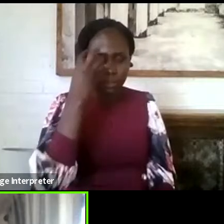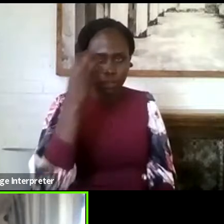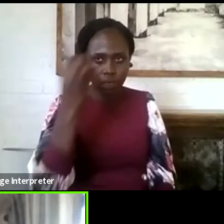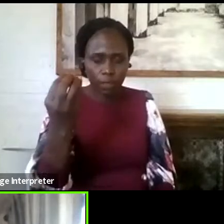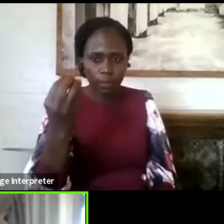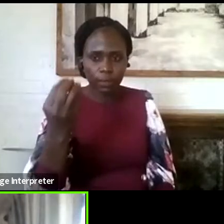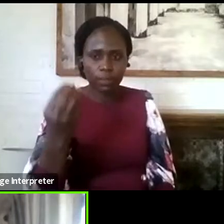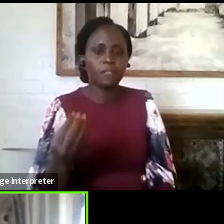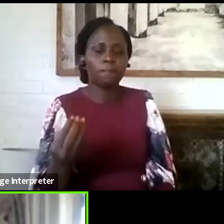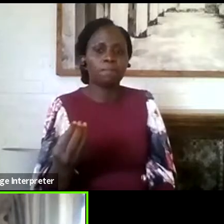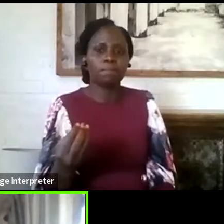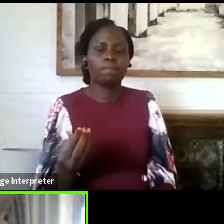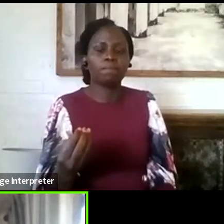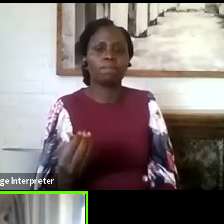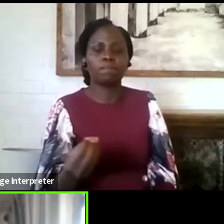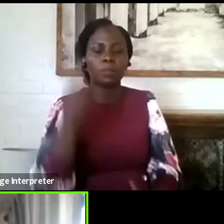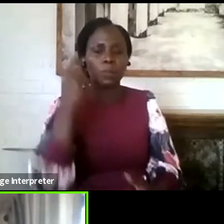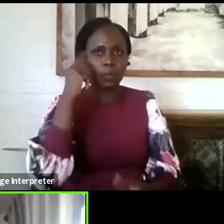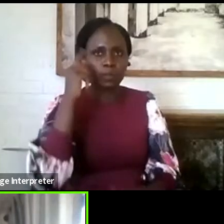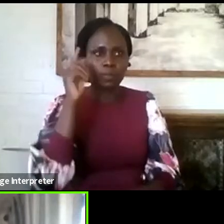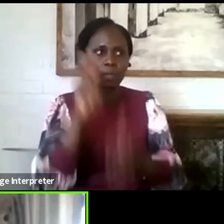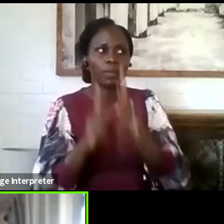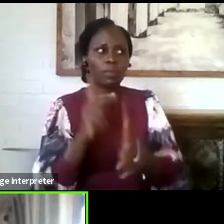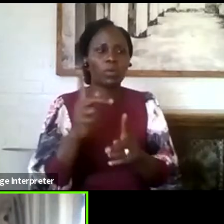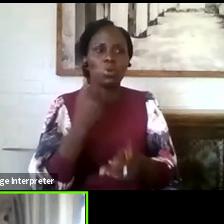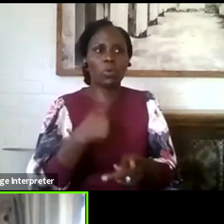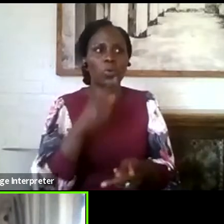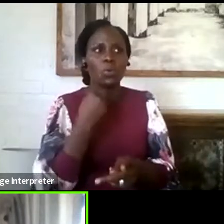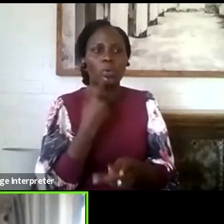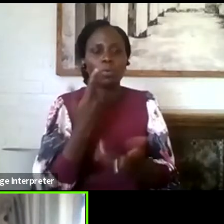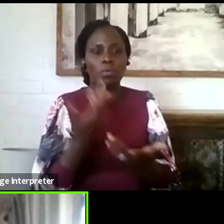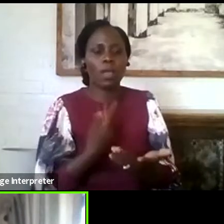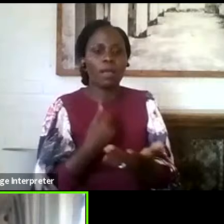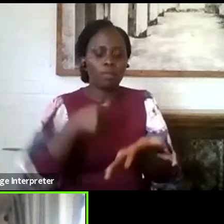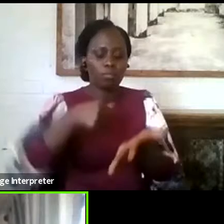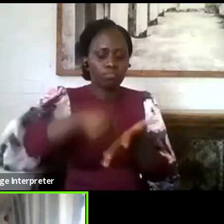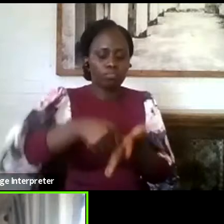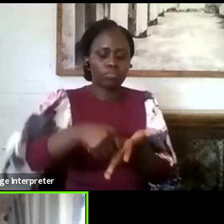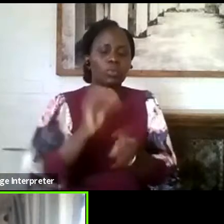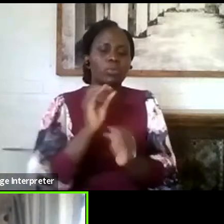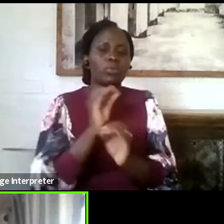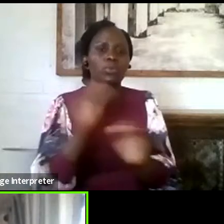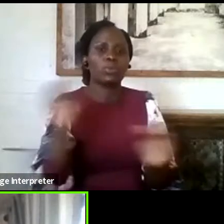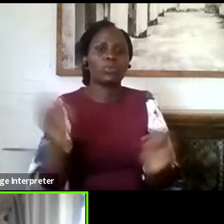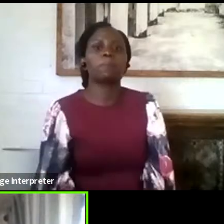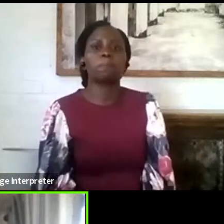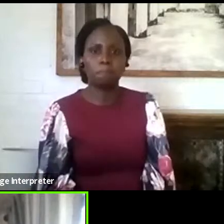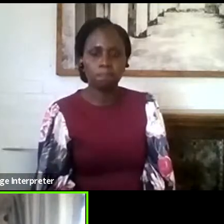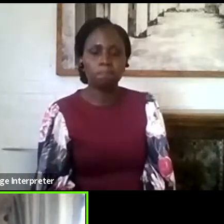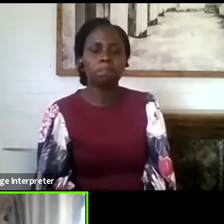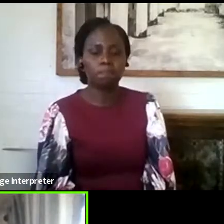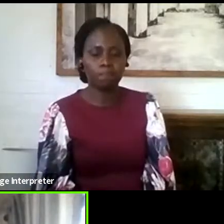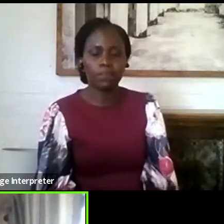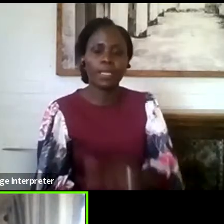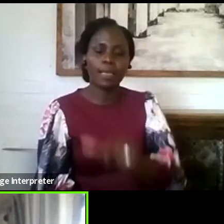for those who might not have thumbprints. Another thing that did come up was,